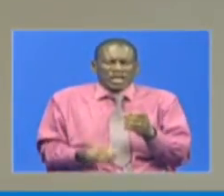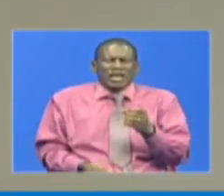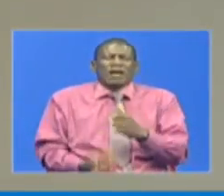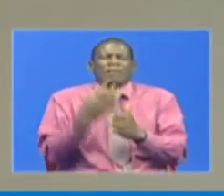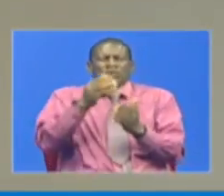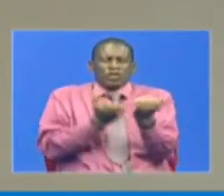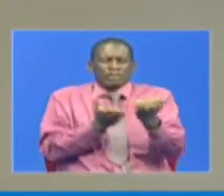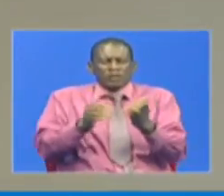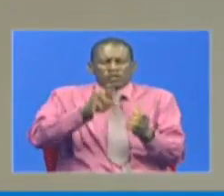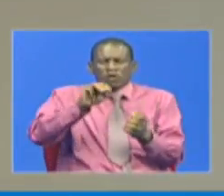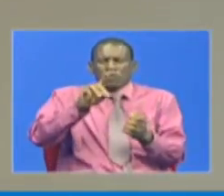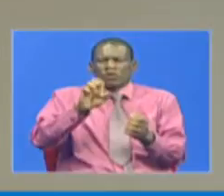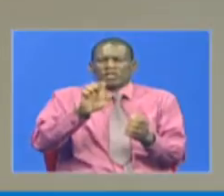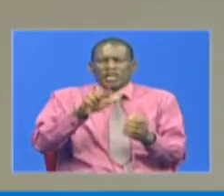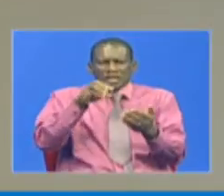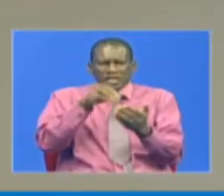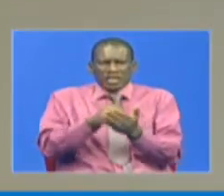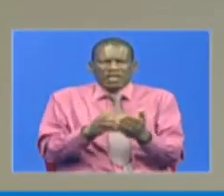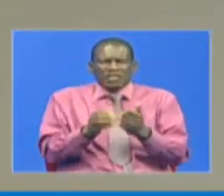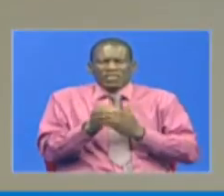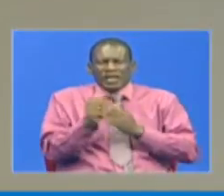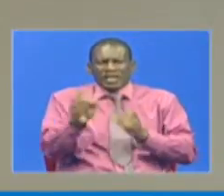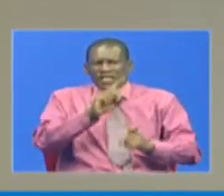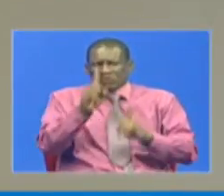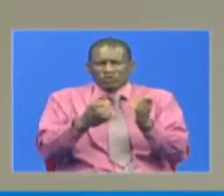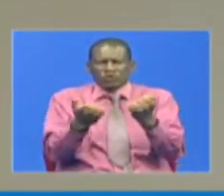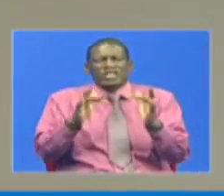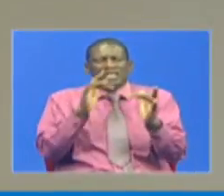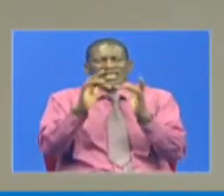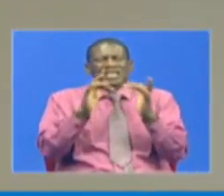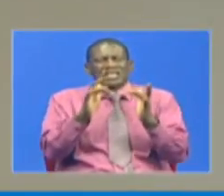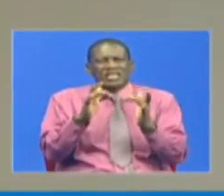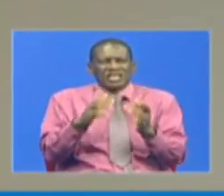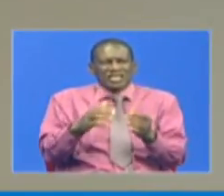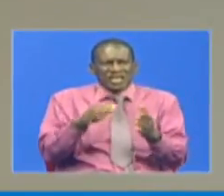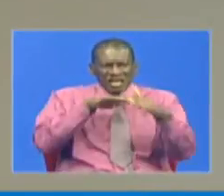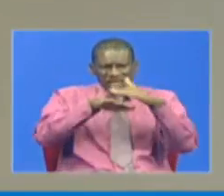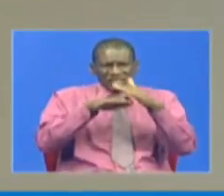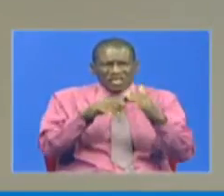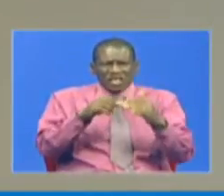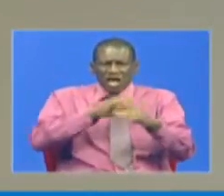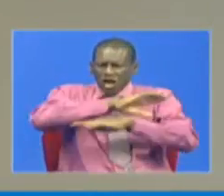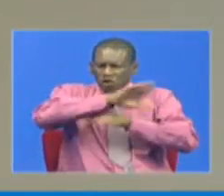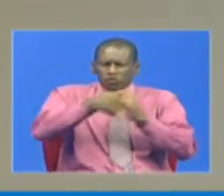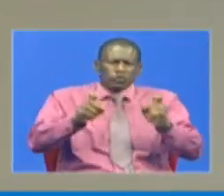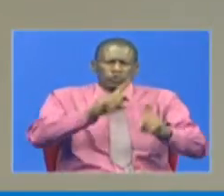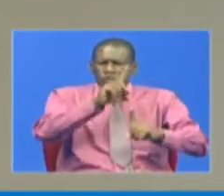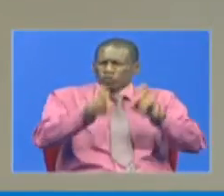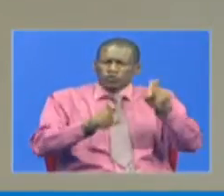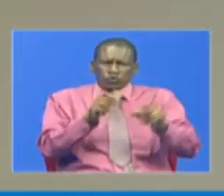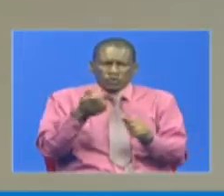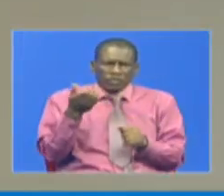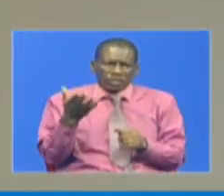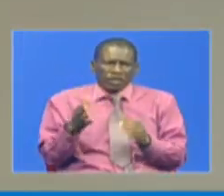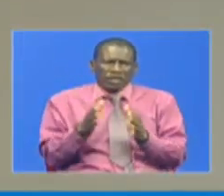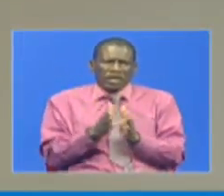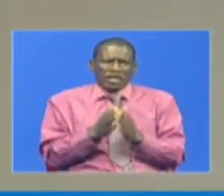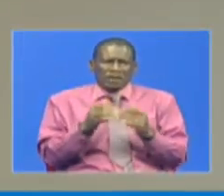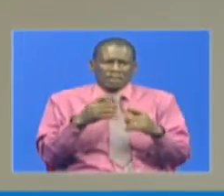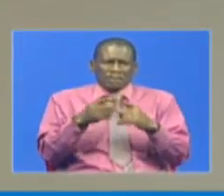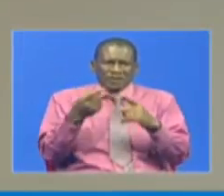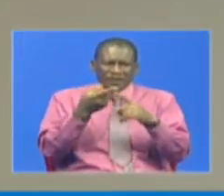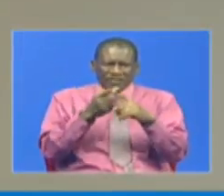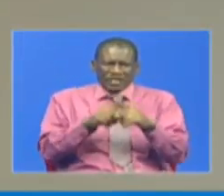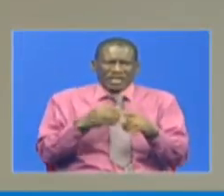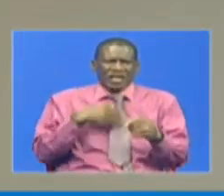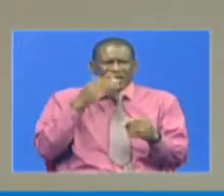guiding questions. You just need internet access on your phone, and all these powerful questions are there. But then I think the